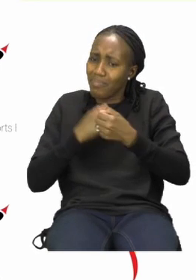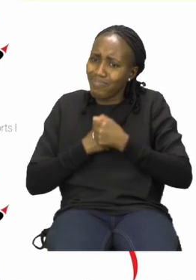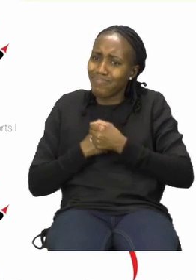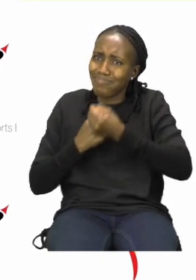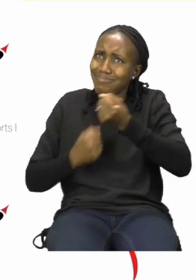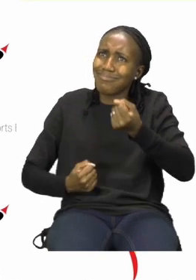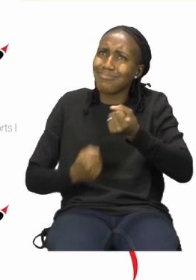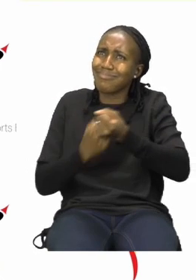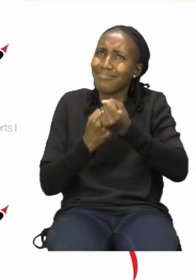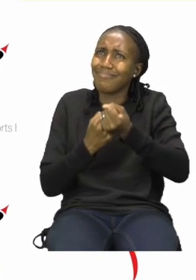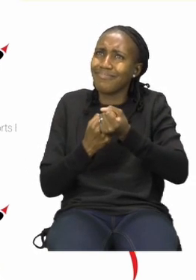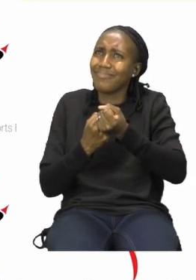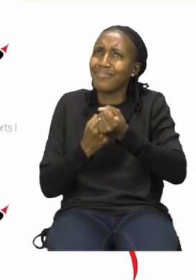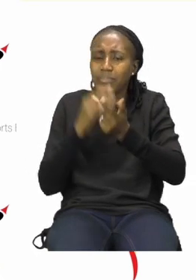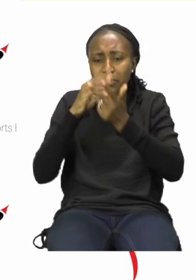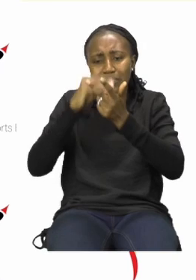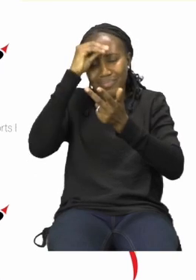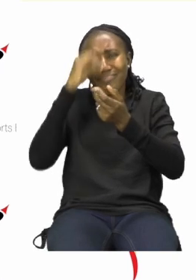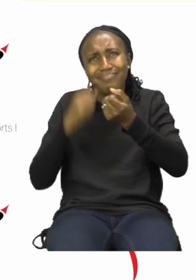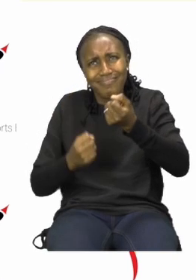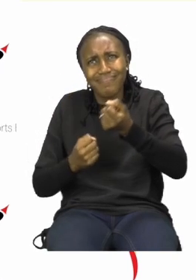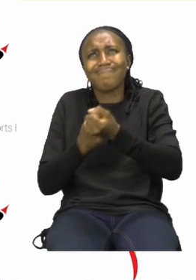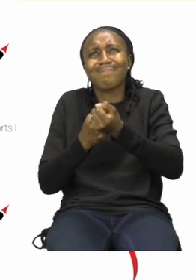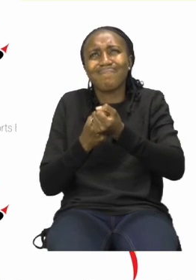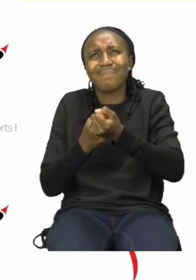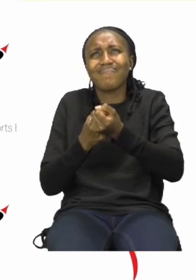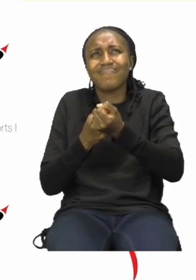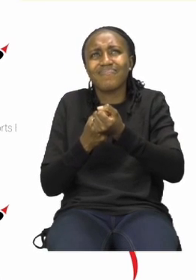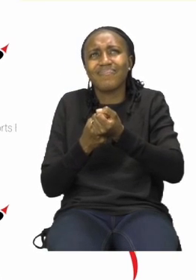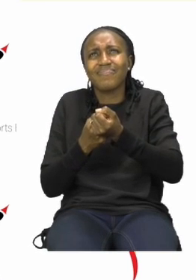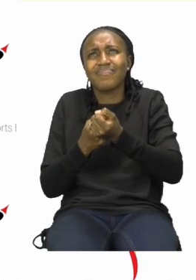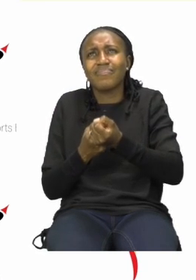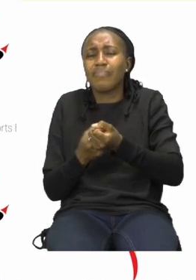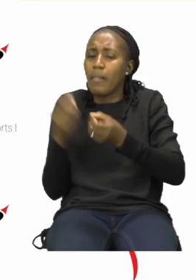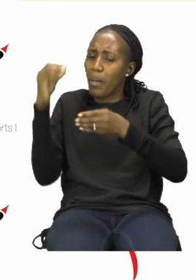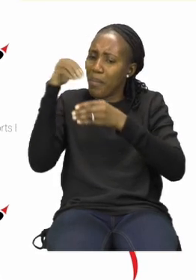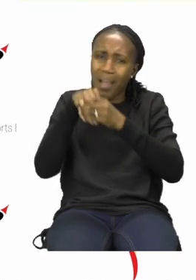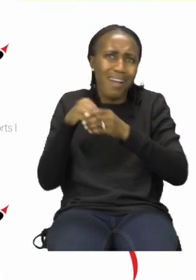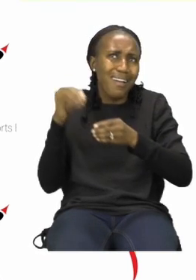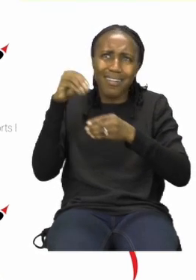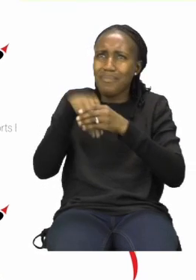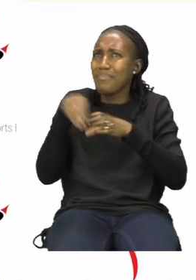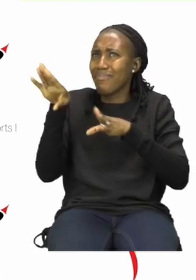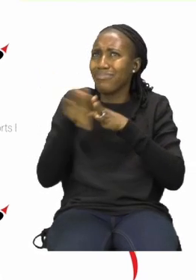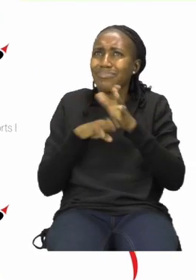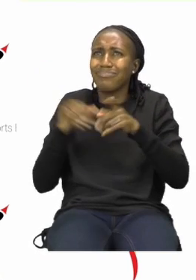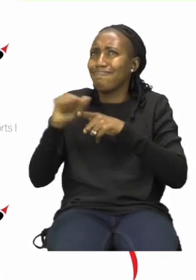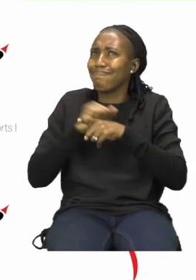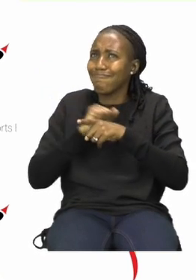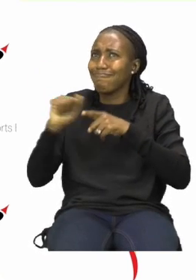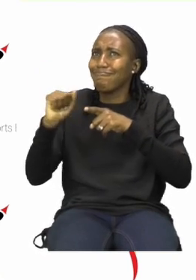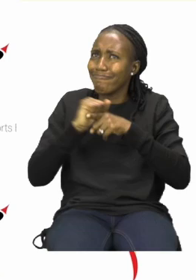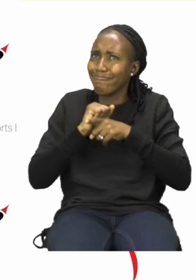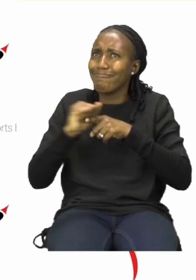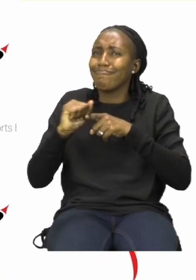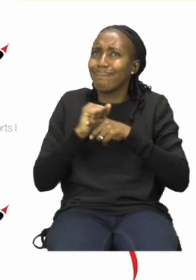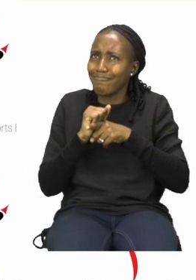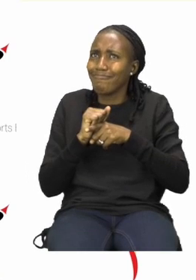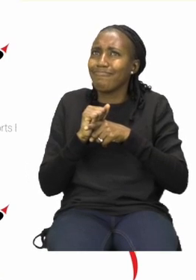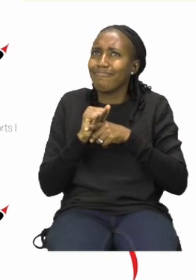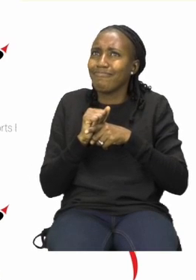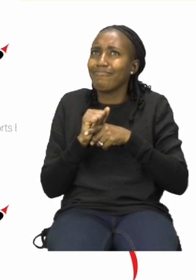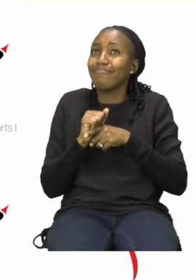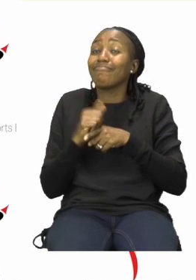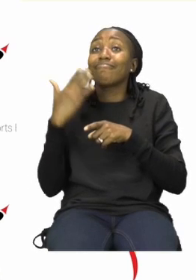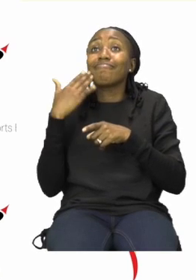the students. They kept the club afloat during this time, and when it was